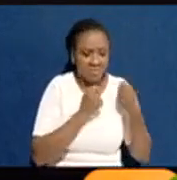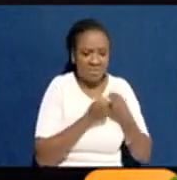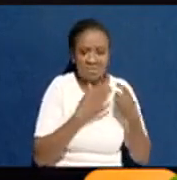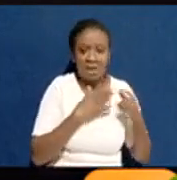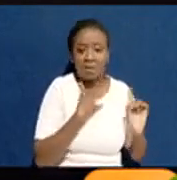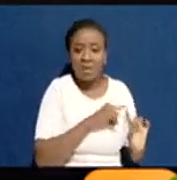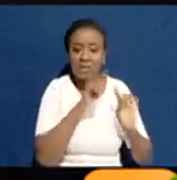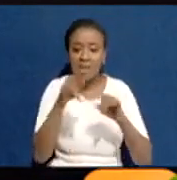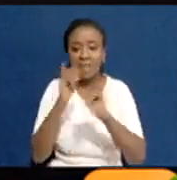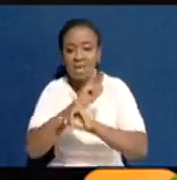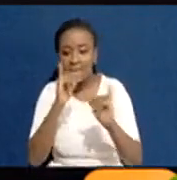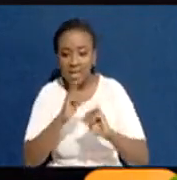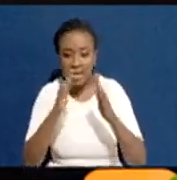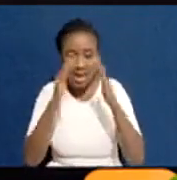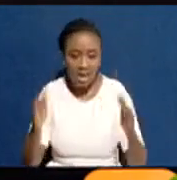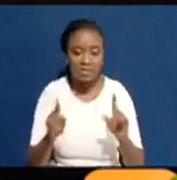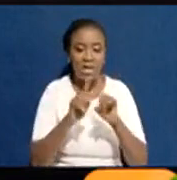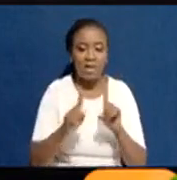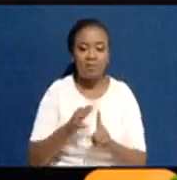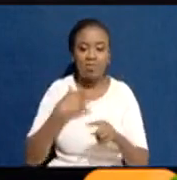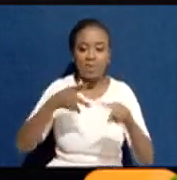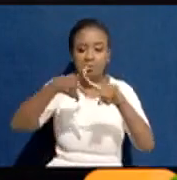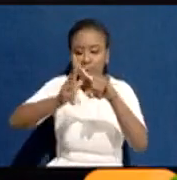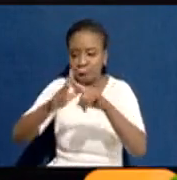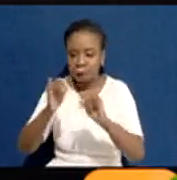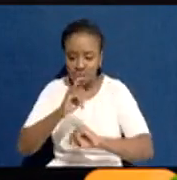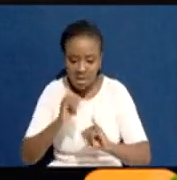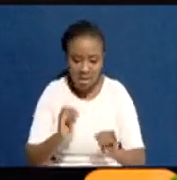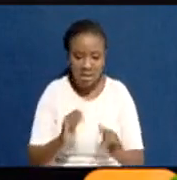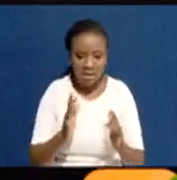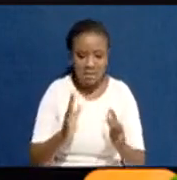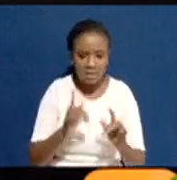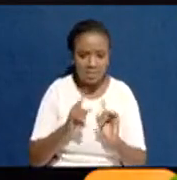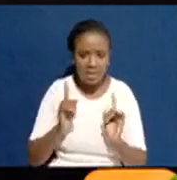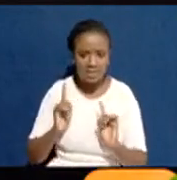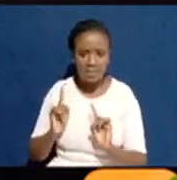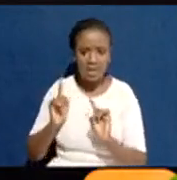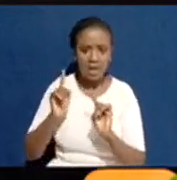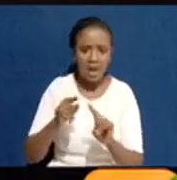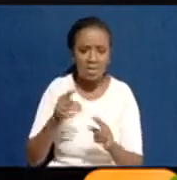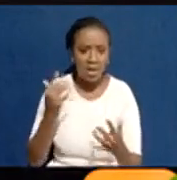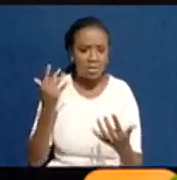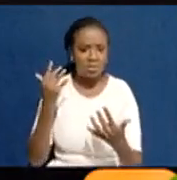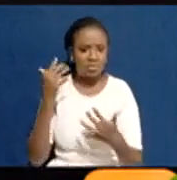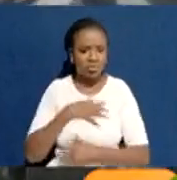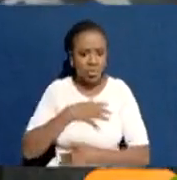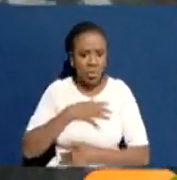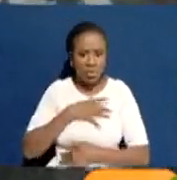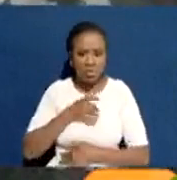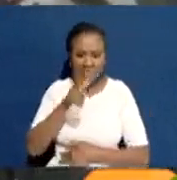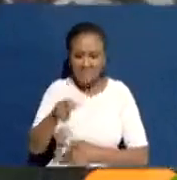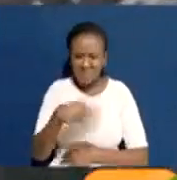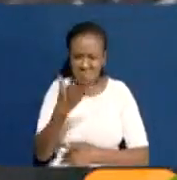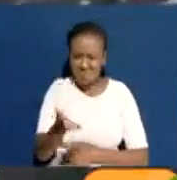to come and clean the house and mow the lawn. To my shock, the house was occupied. The